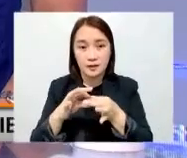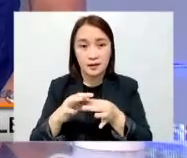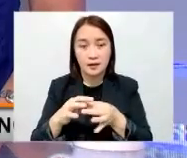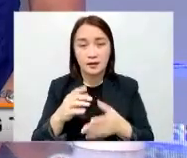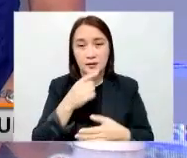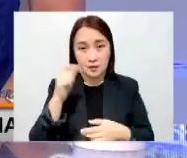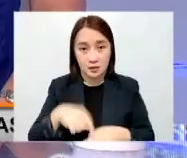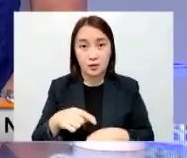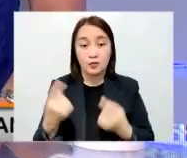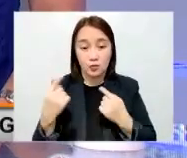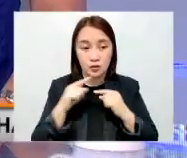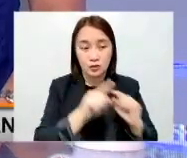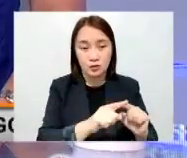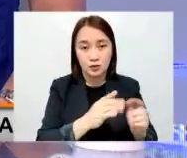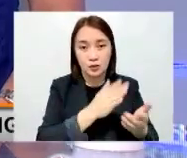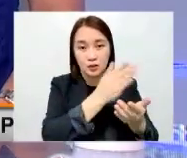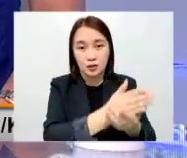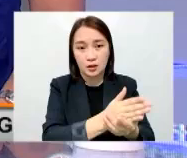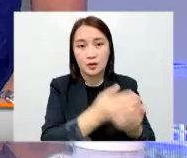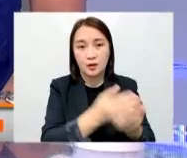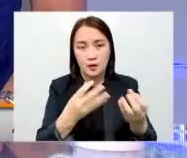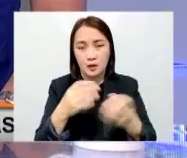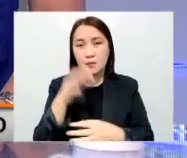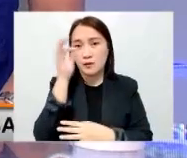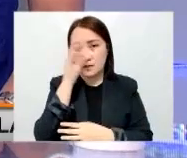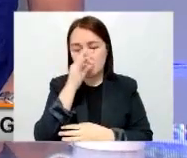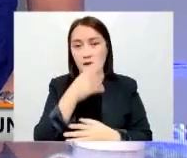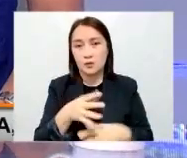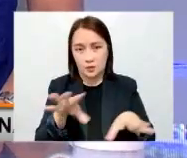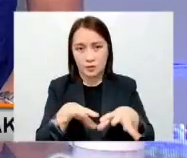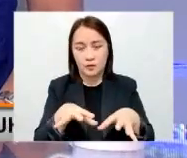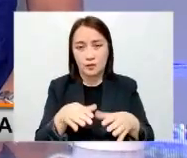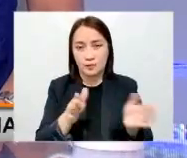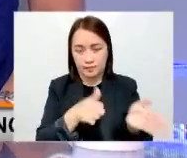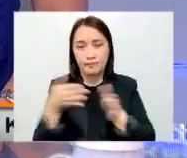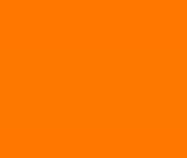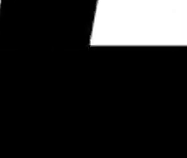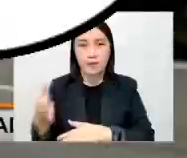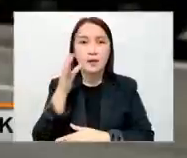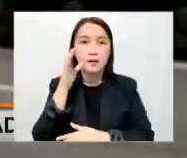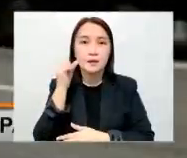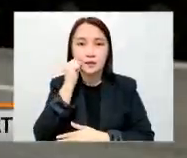Kapitolyo kung saan libo-libong Pinoy ang nagtatrabaho. Nasa frontline ng balitang yan si Camille Samonte.